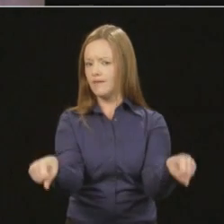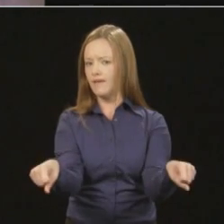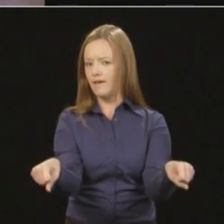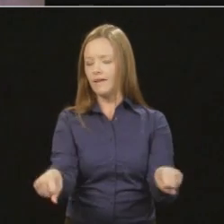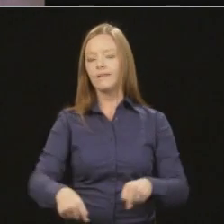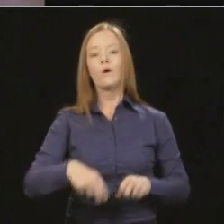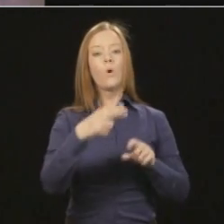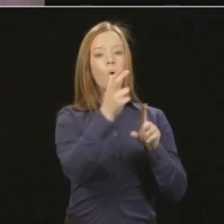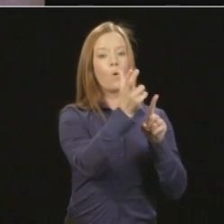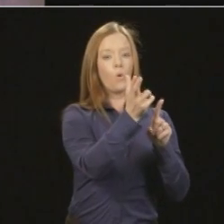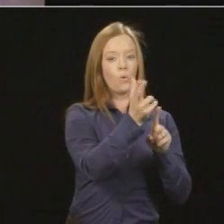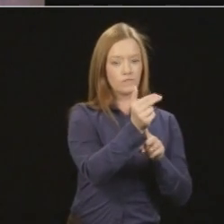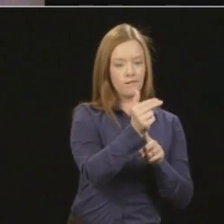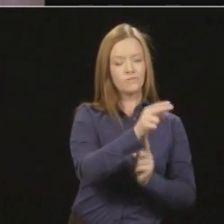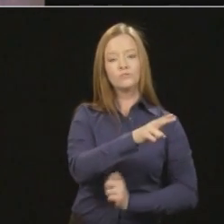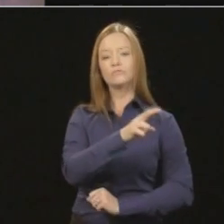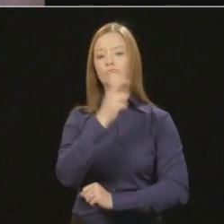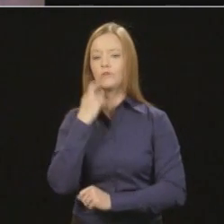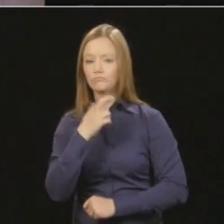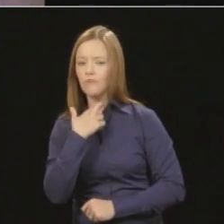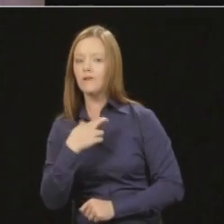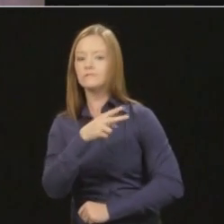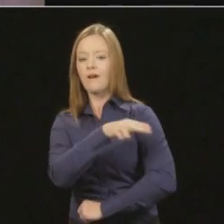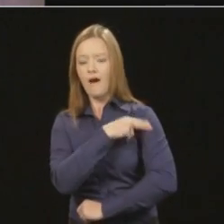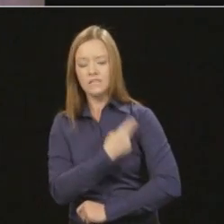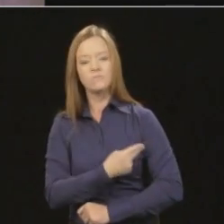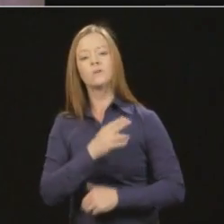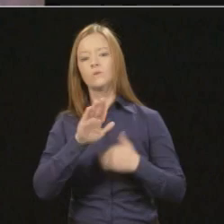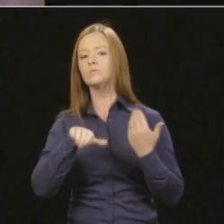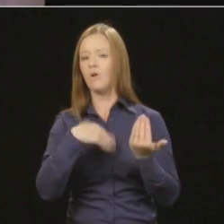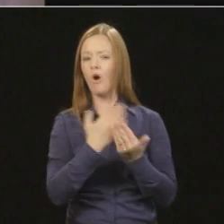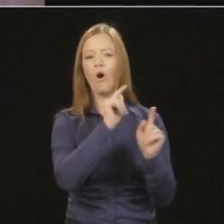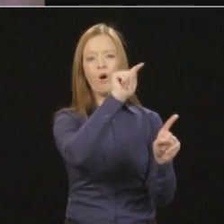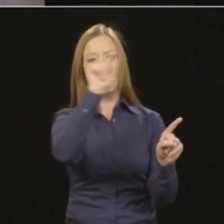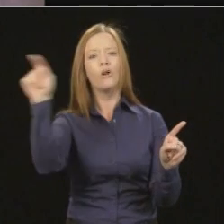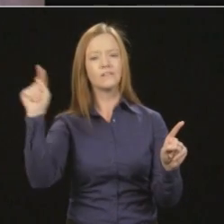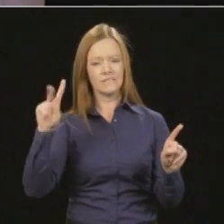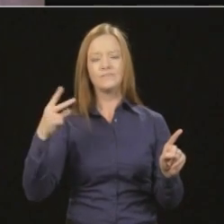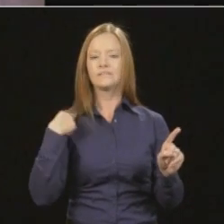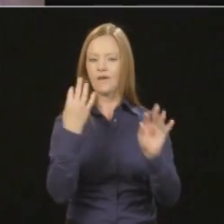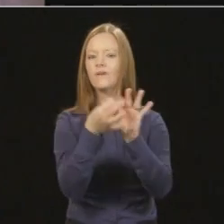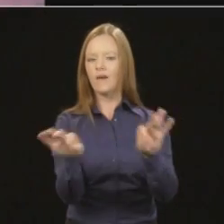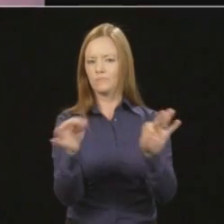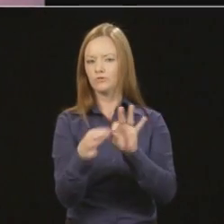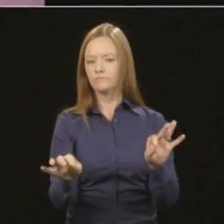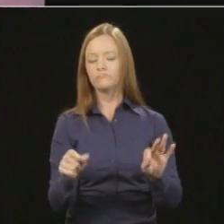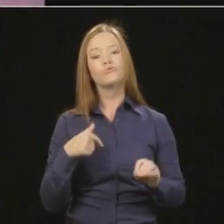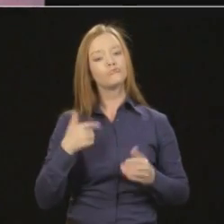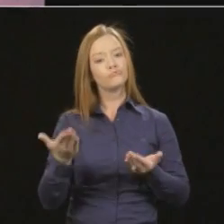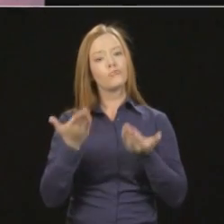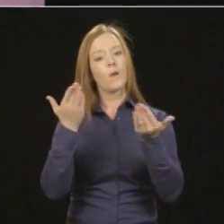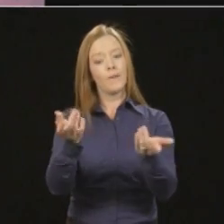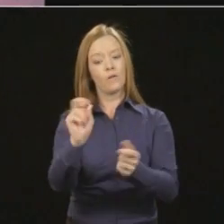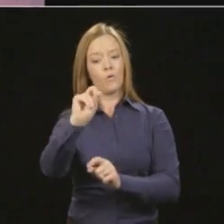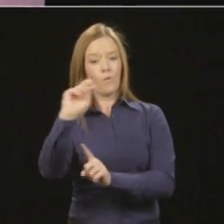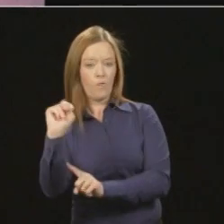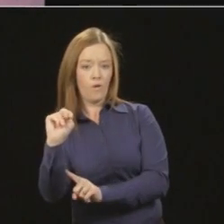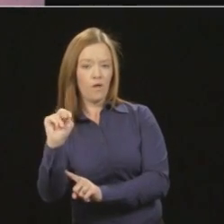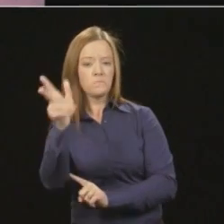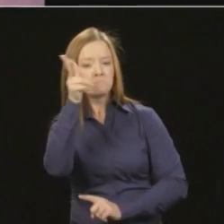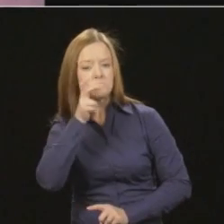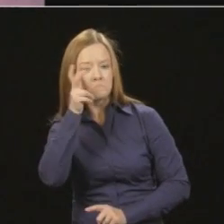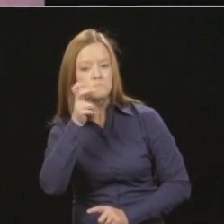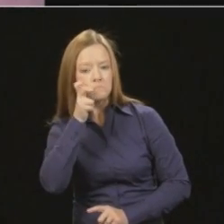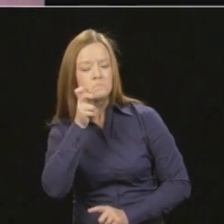the hospital, etc. Turn on the captions and give yourself a few weeks to get used to them. Speaking of captions, there